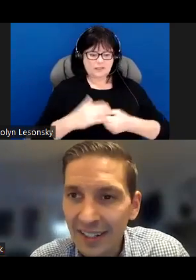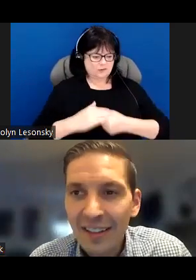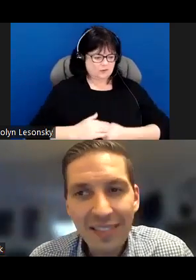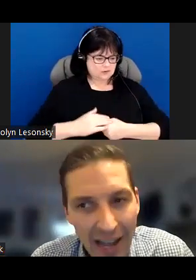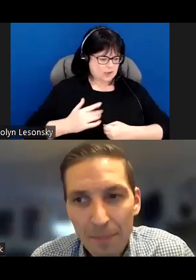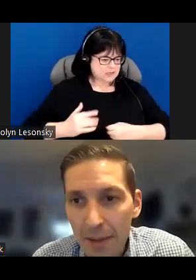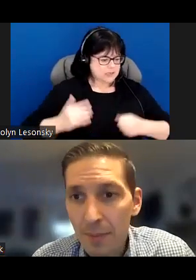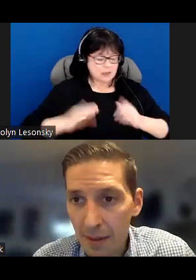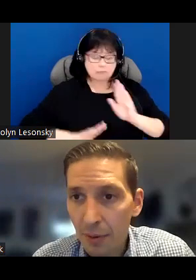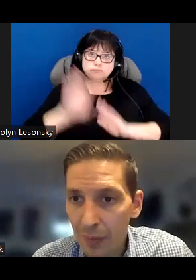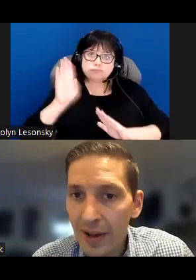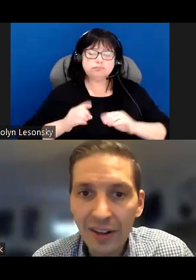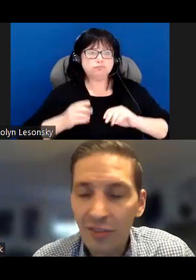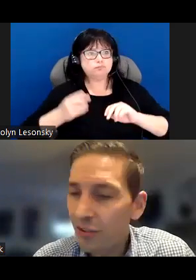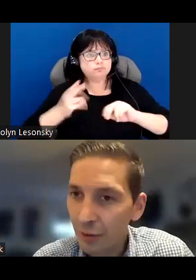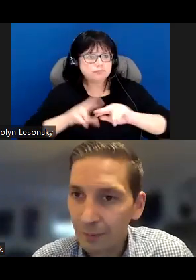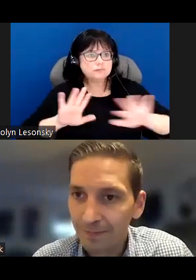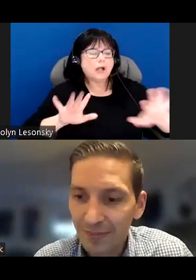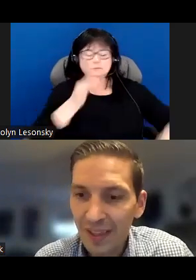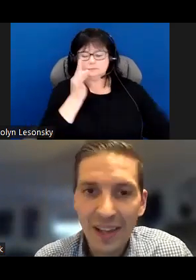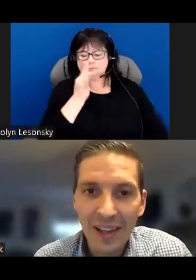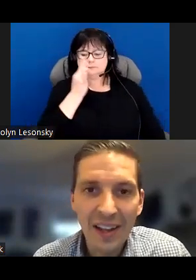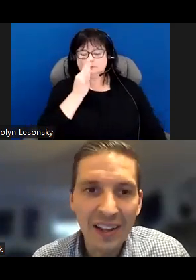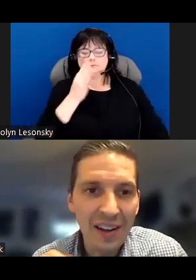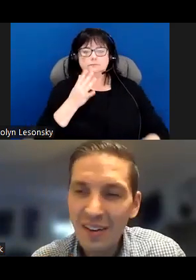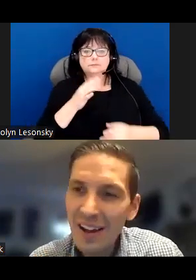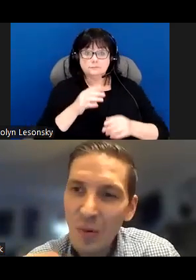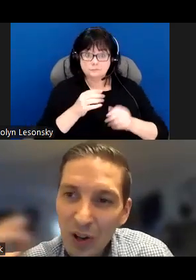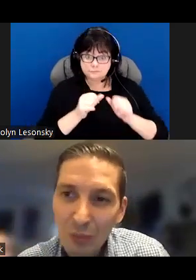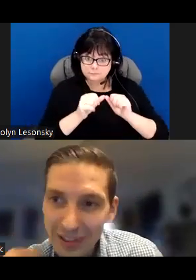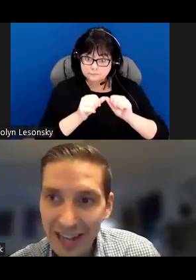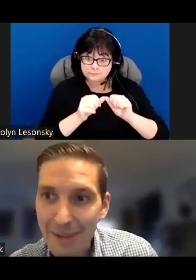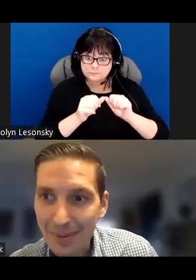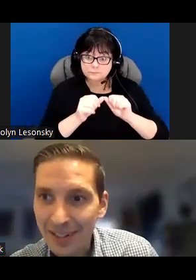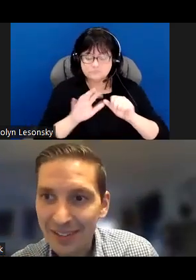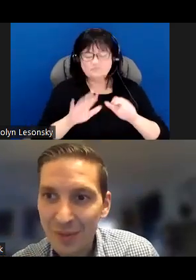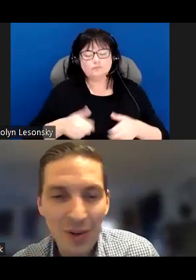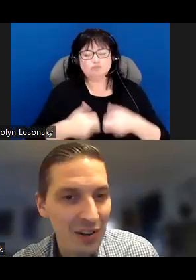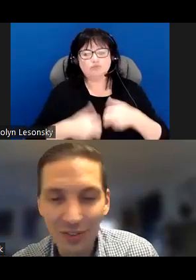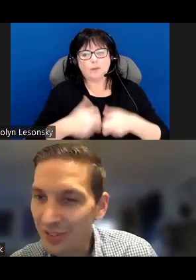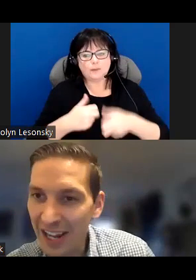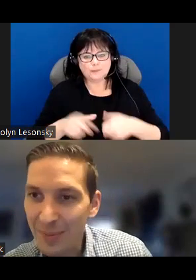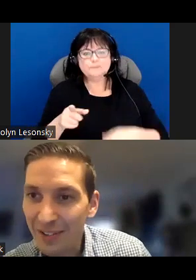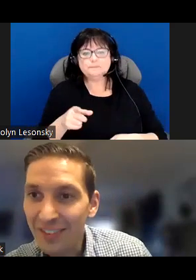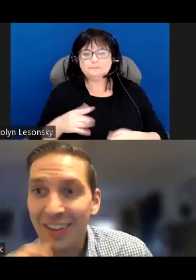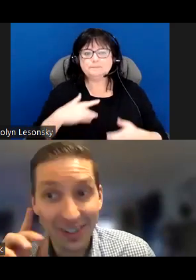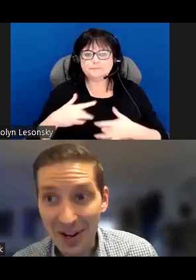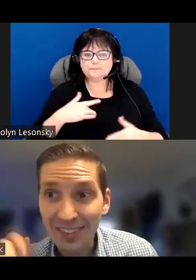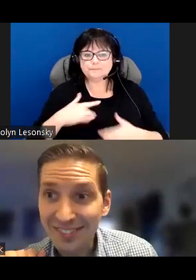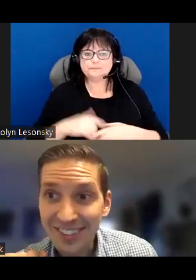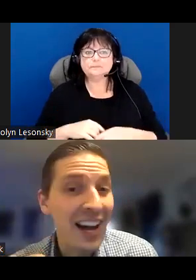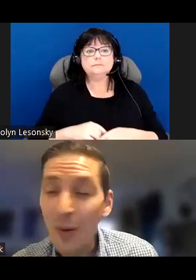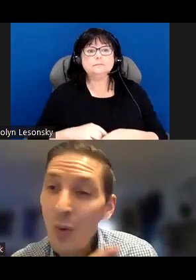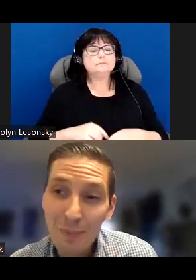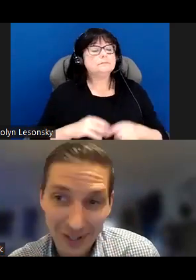anxiety, that might be a problematic concern. Again, what's really happening when we use cannabis?